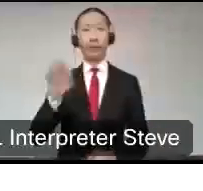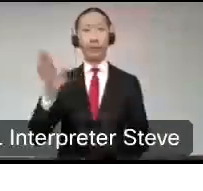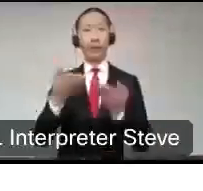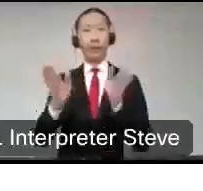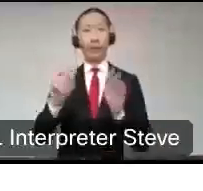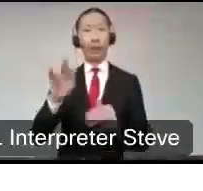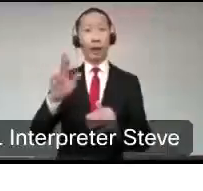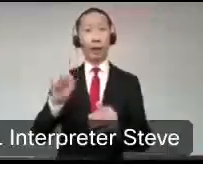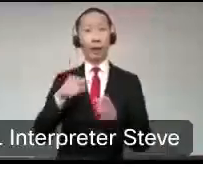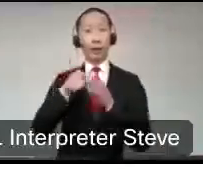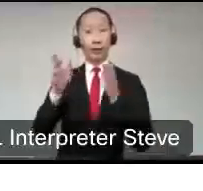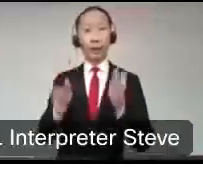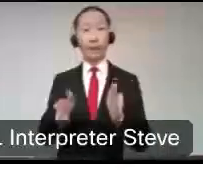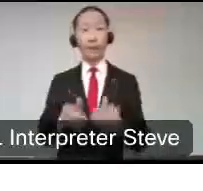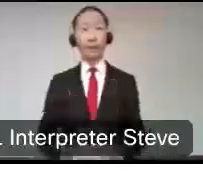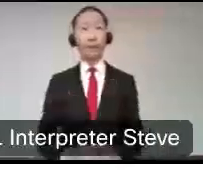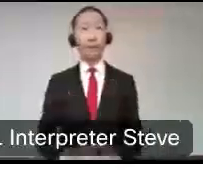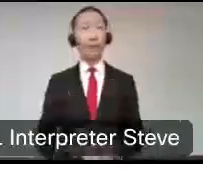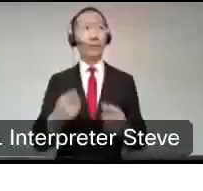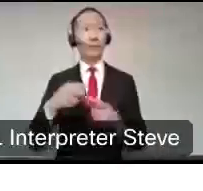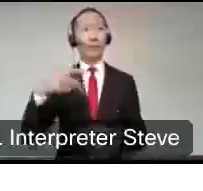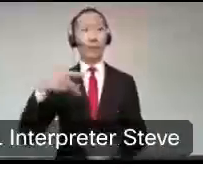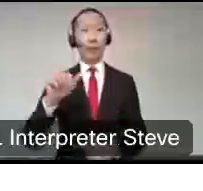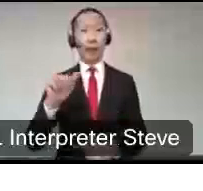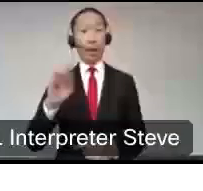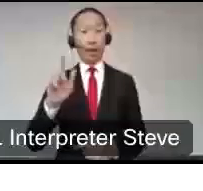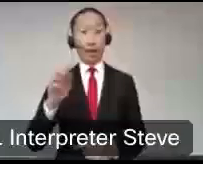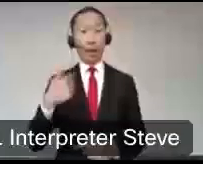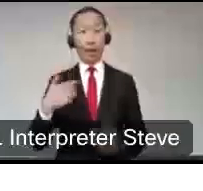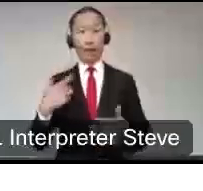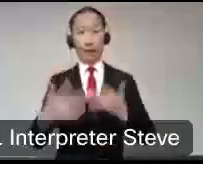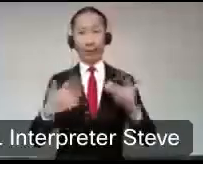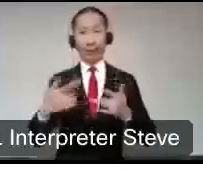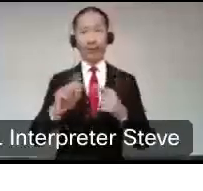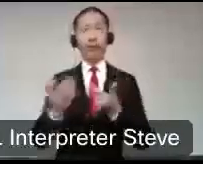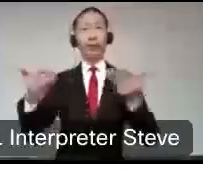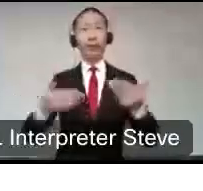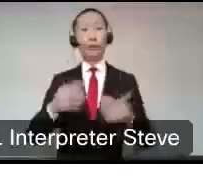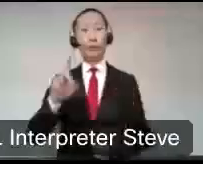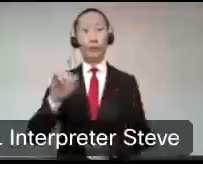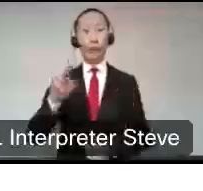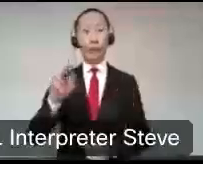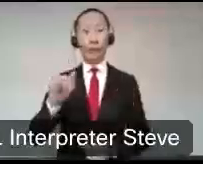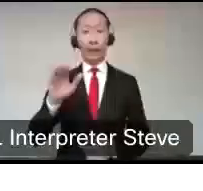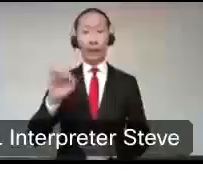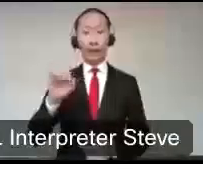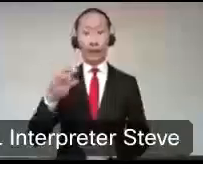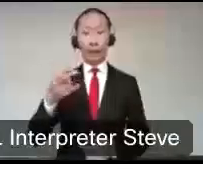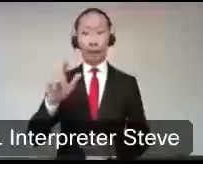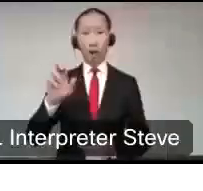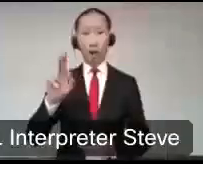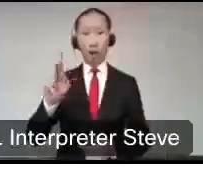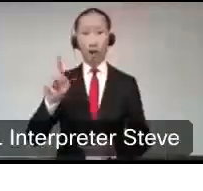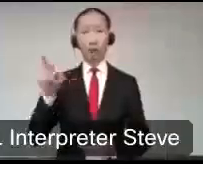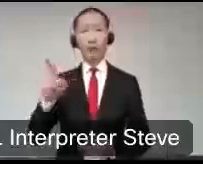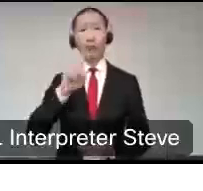Affairs Specialist. From PA-ABLE, we're excited to introduce Diana Fishlock, who is